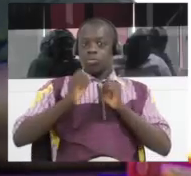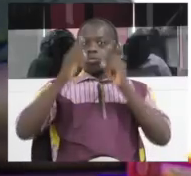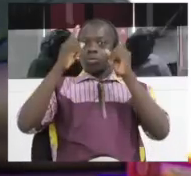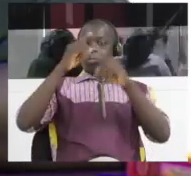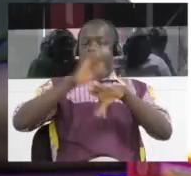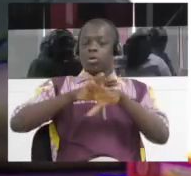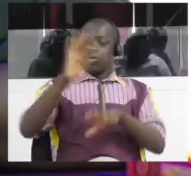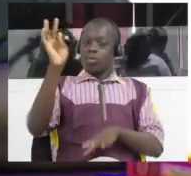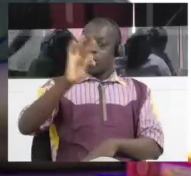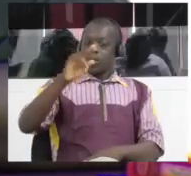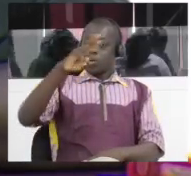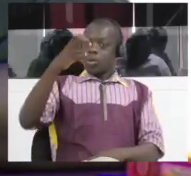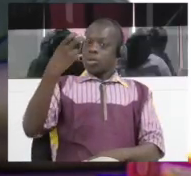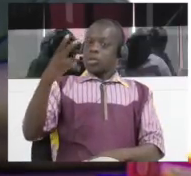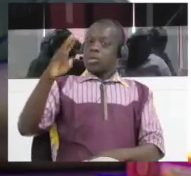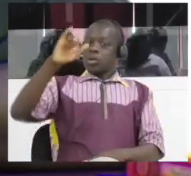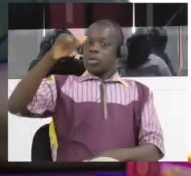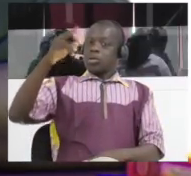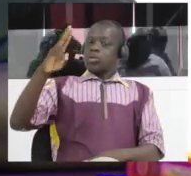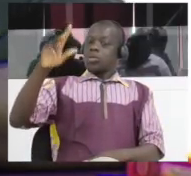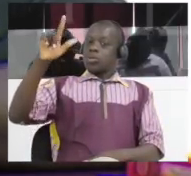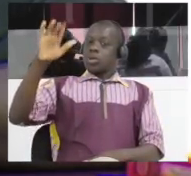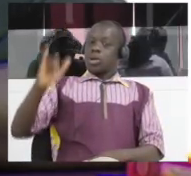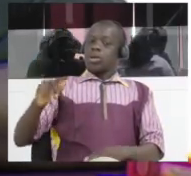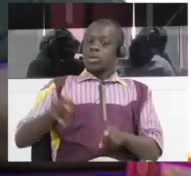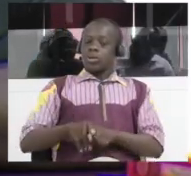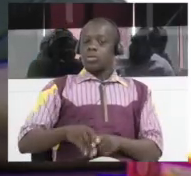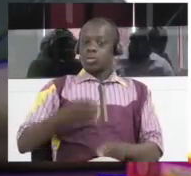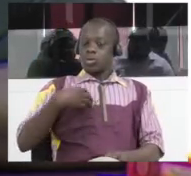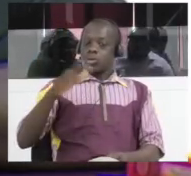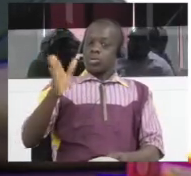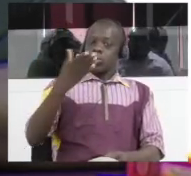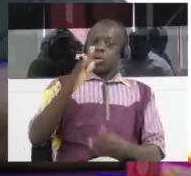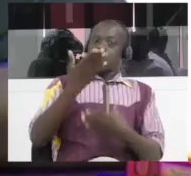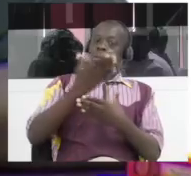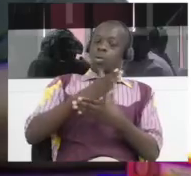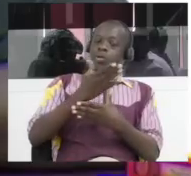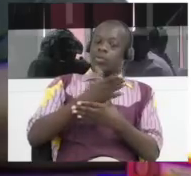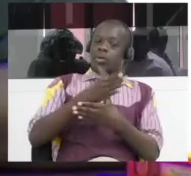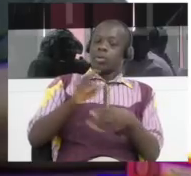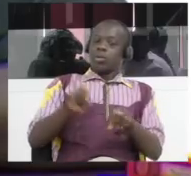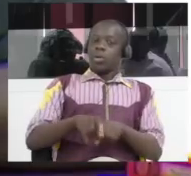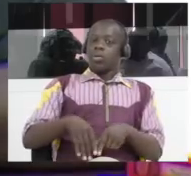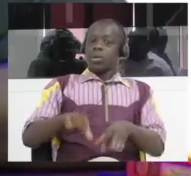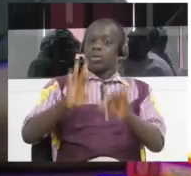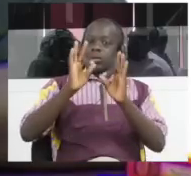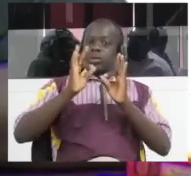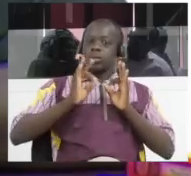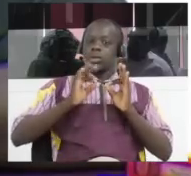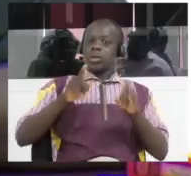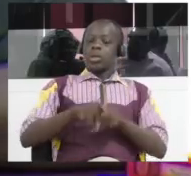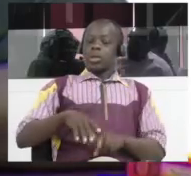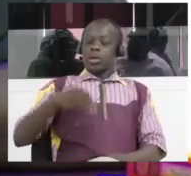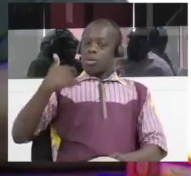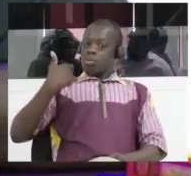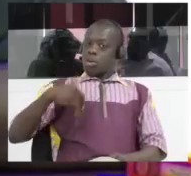I woke up on Friday, the 22nd of July, and put on my uniform and headed towards Westfield, where I usually